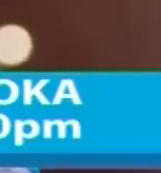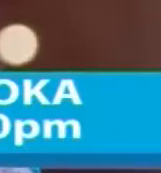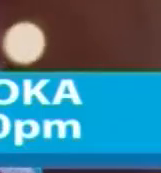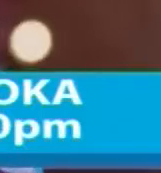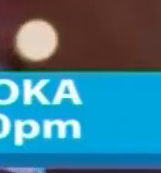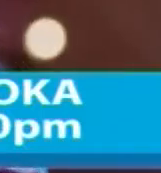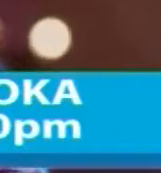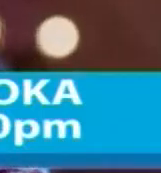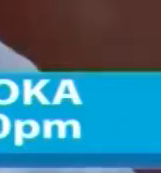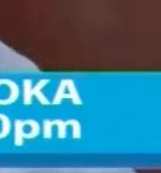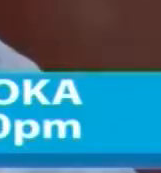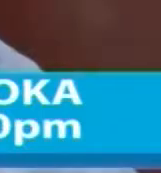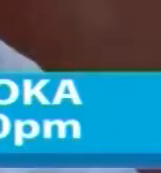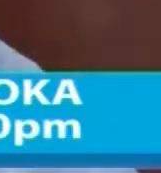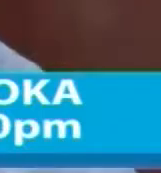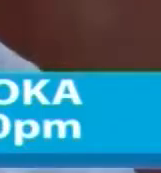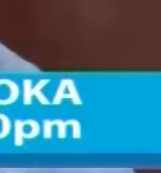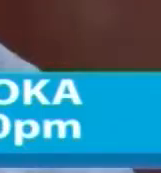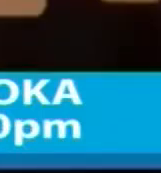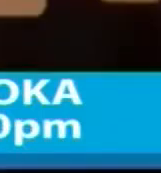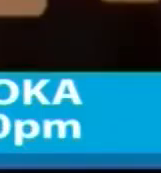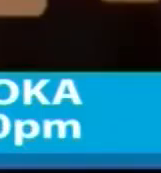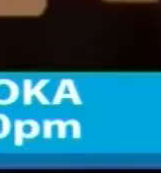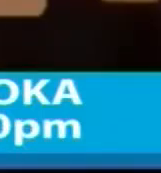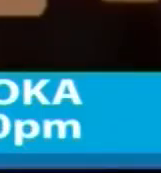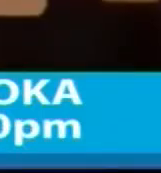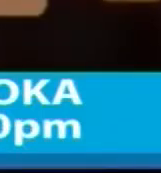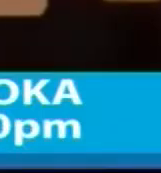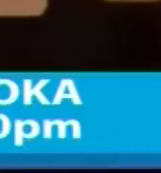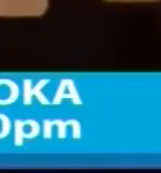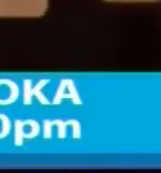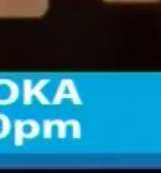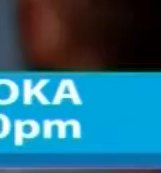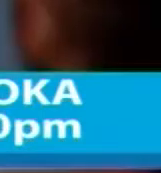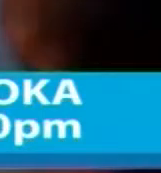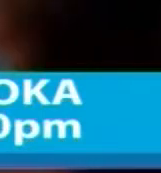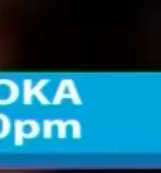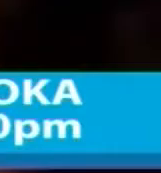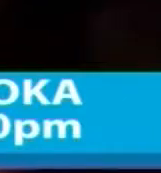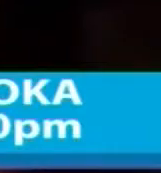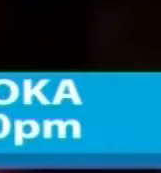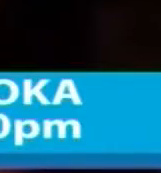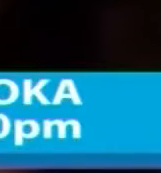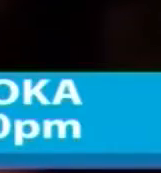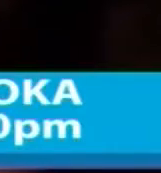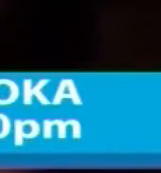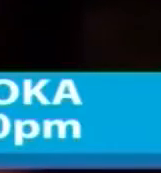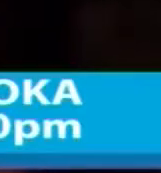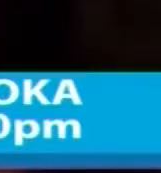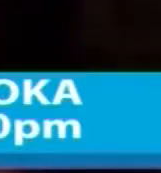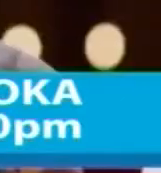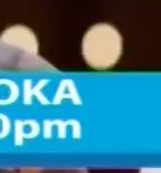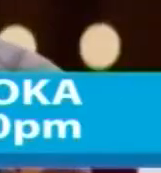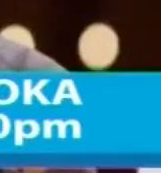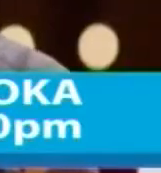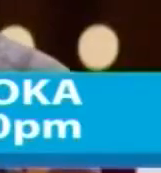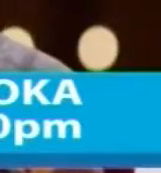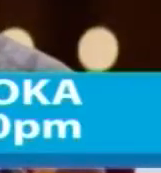including getting rid of Ashok and making Sushim the crown prince. My blessings are always with you,